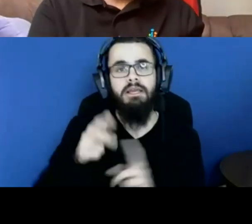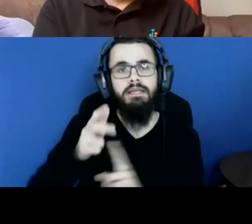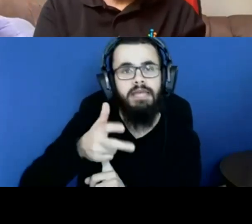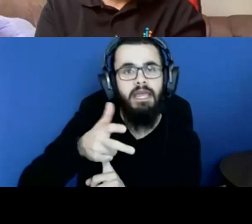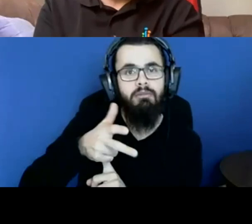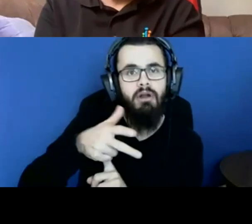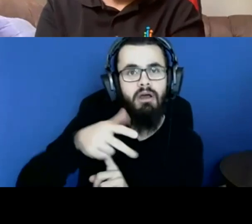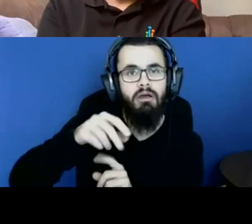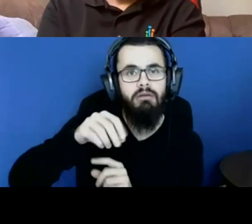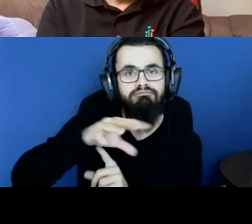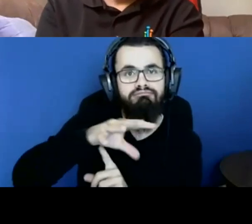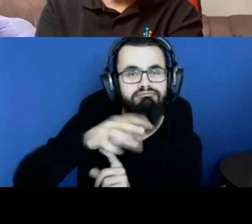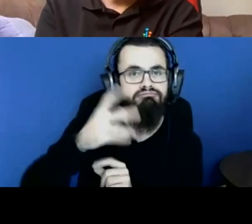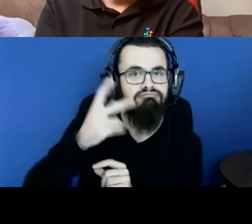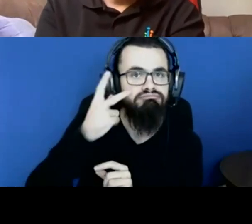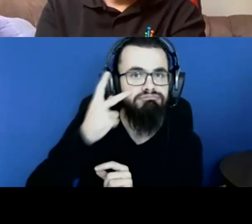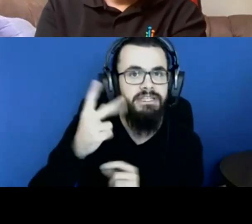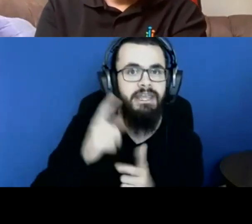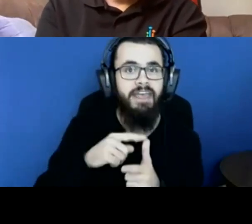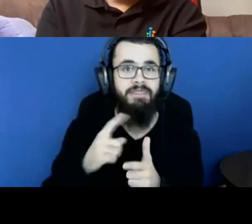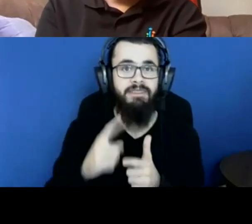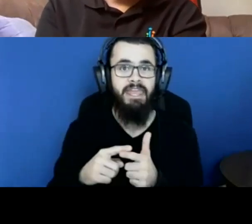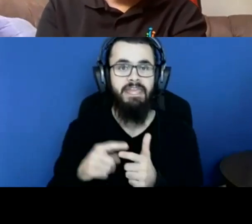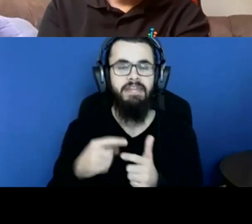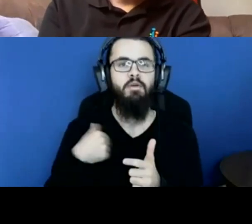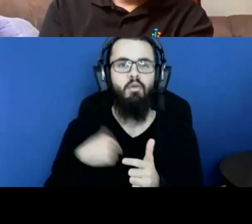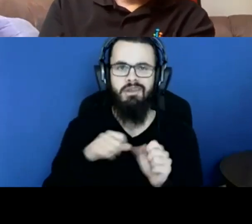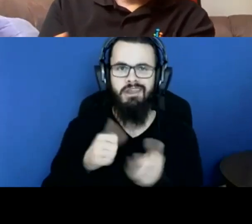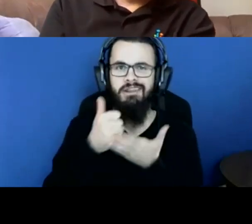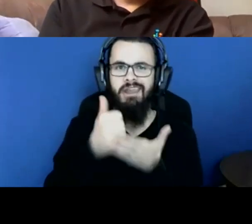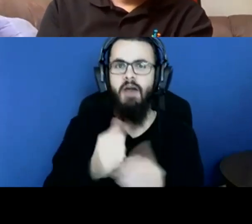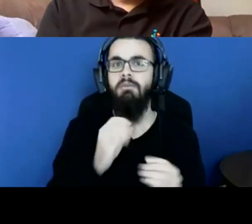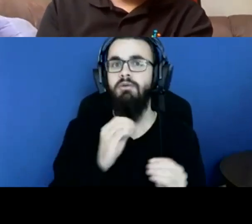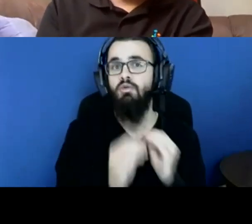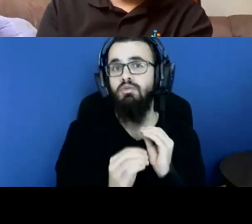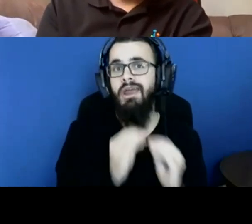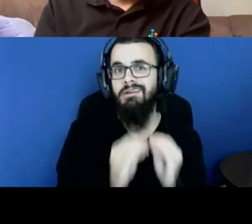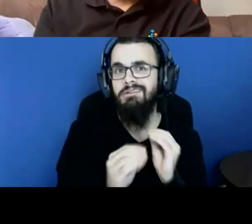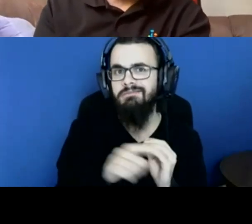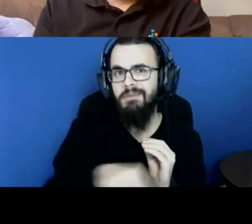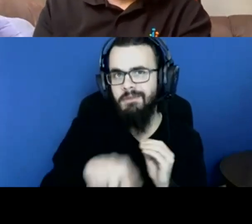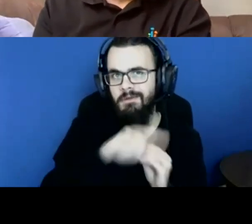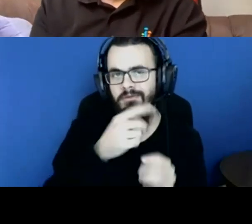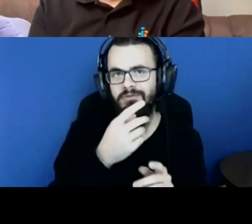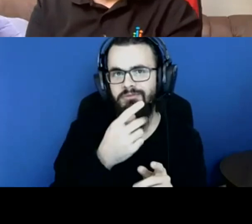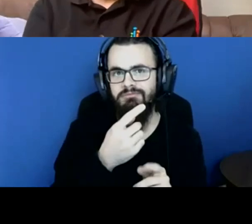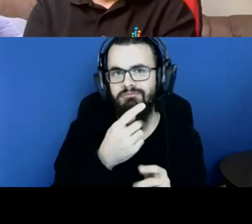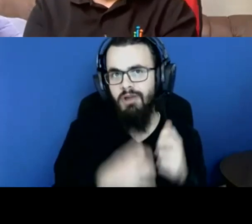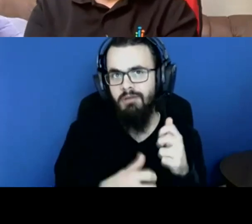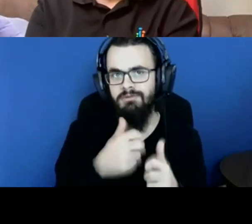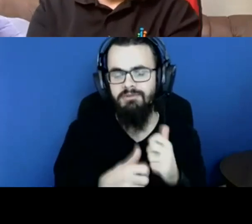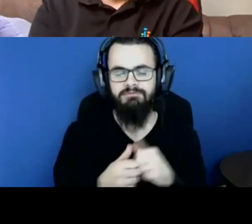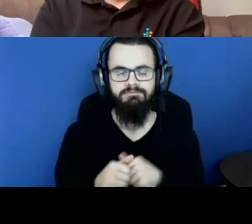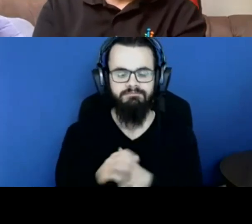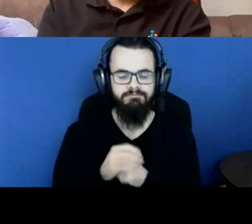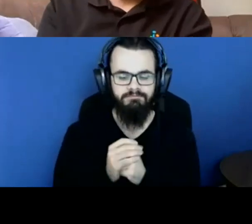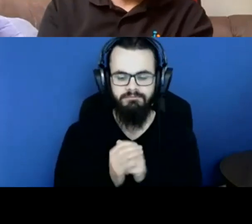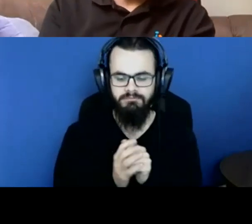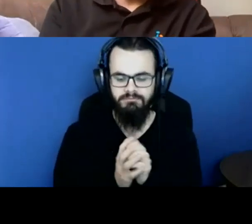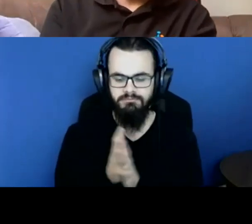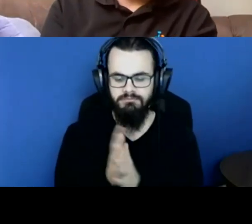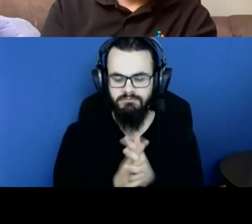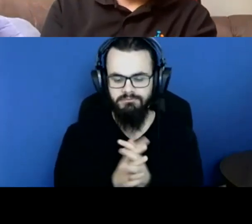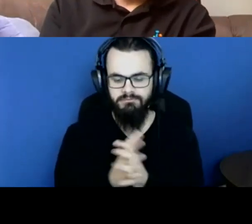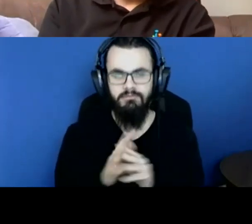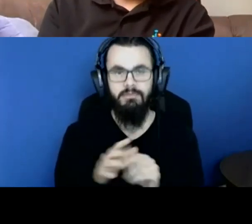help correct those problems. And the one thing that aggravates me sometimes when I think